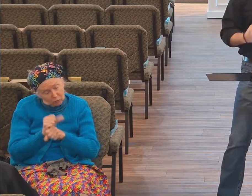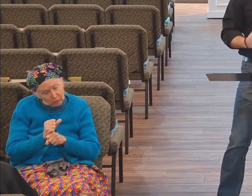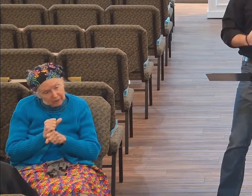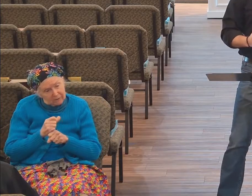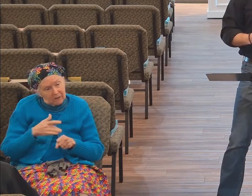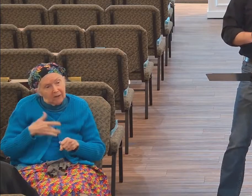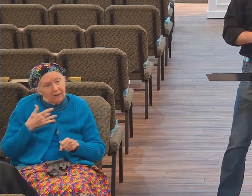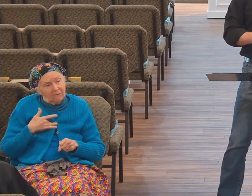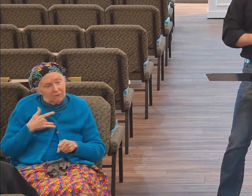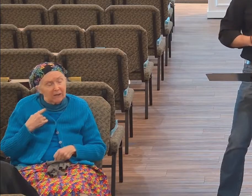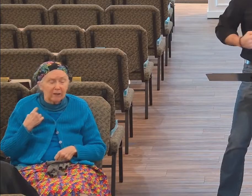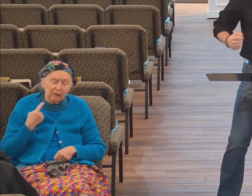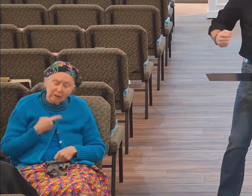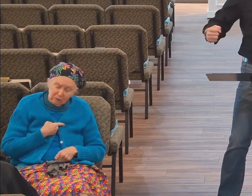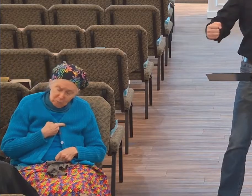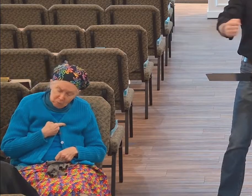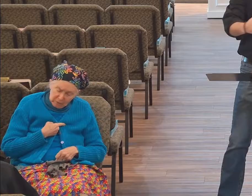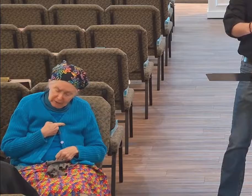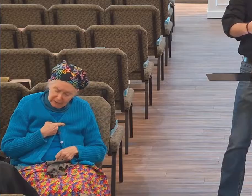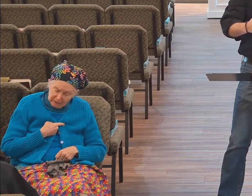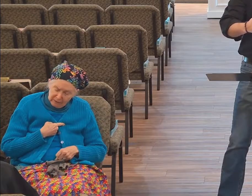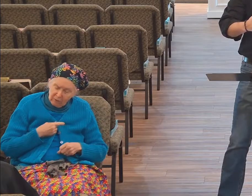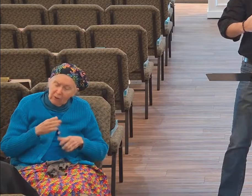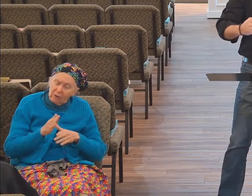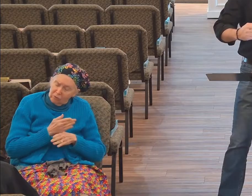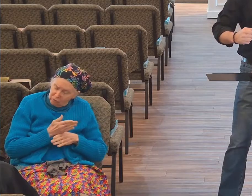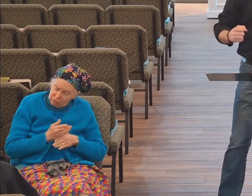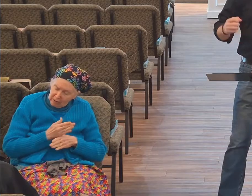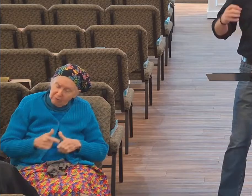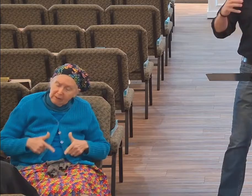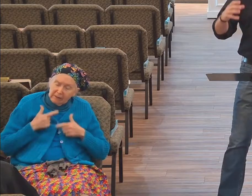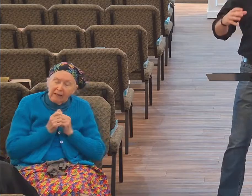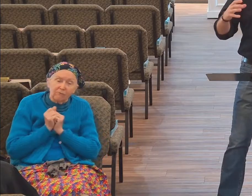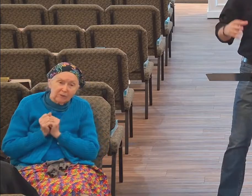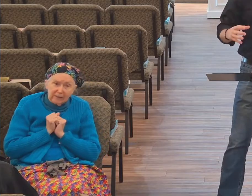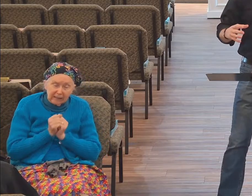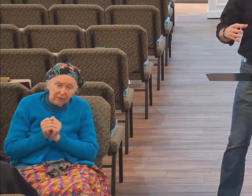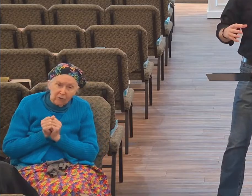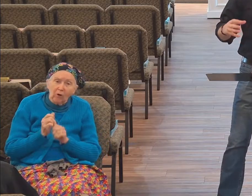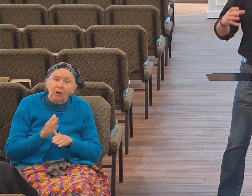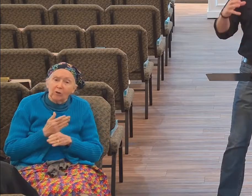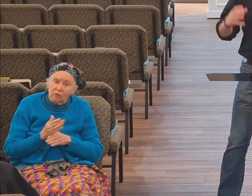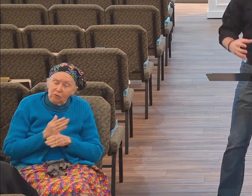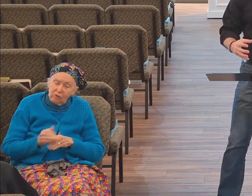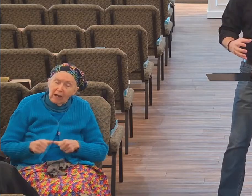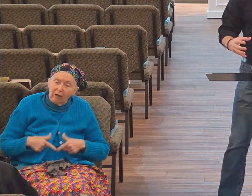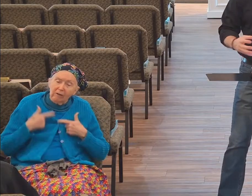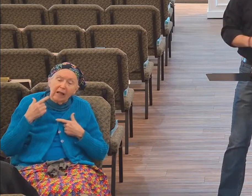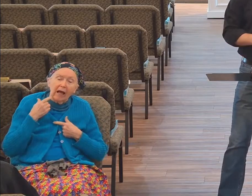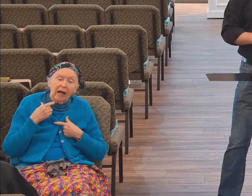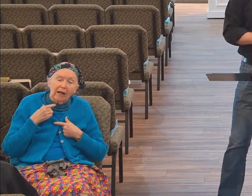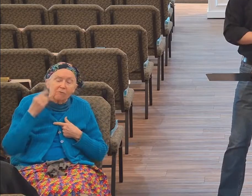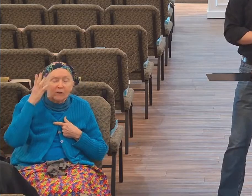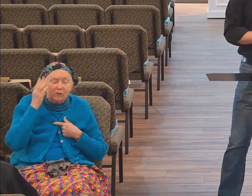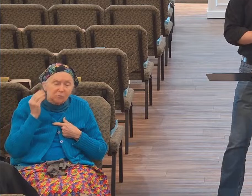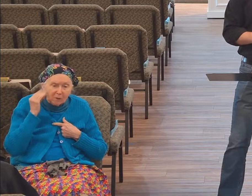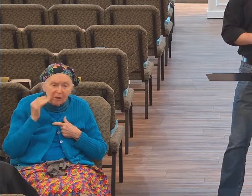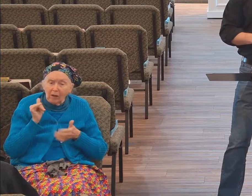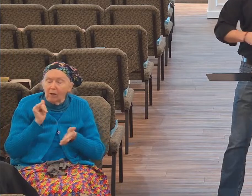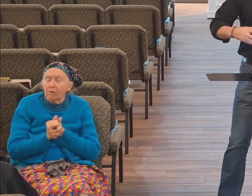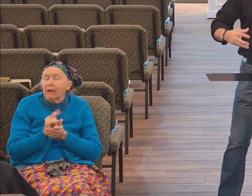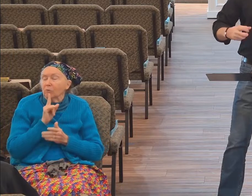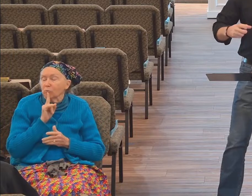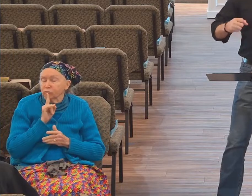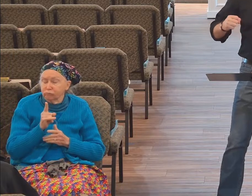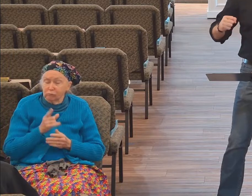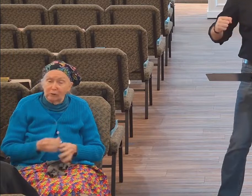doing life together. So the shared life experiences, like those are the things that were essential, okay? For the group to